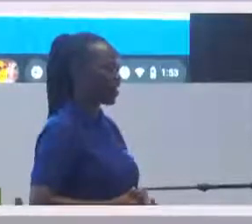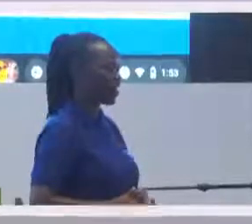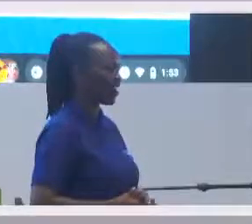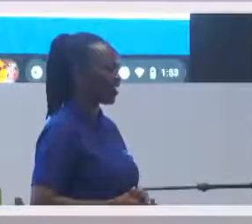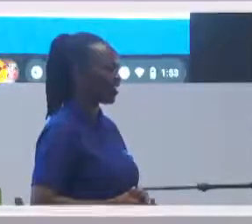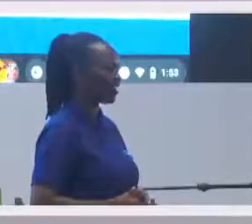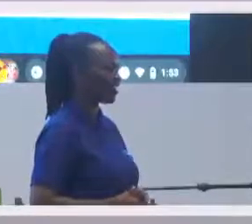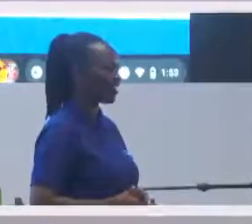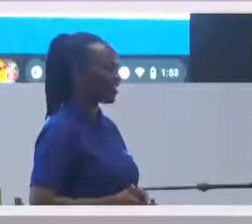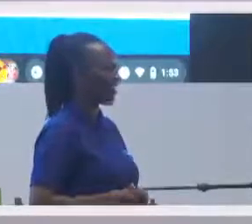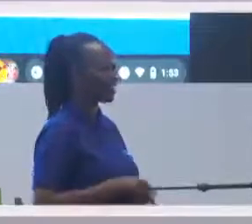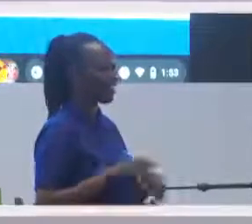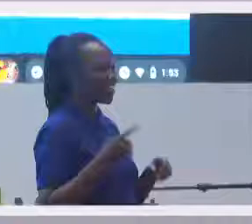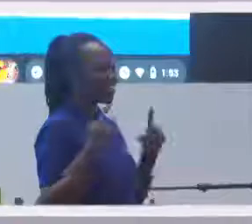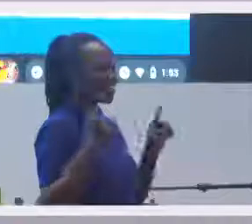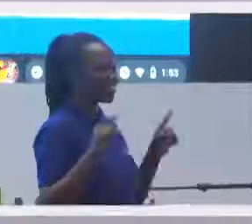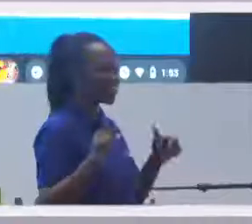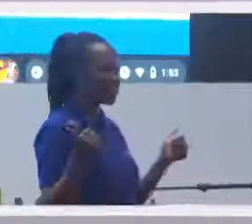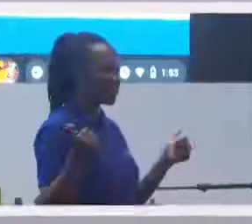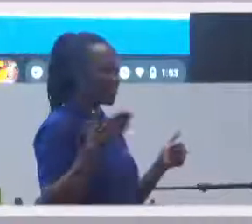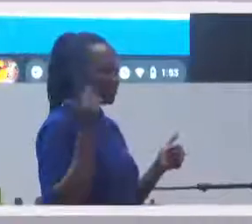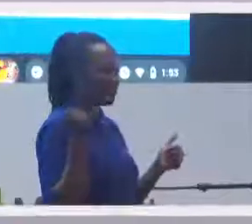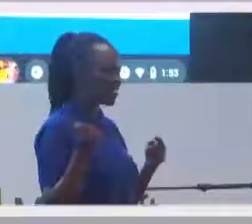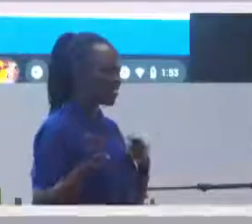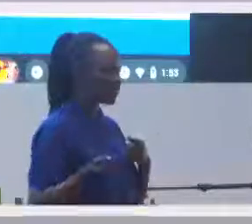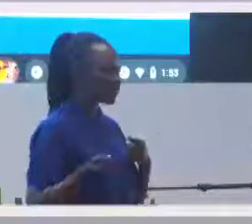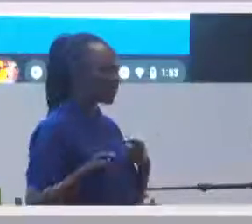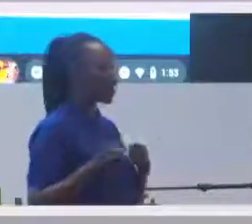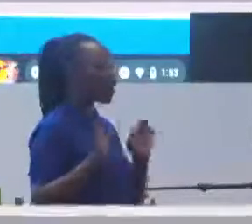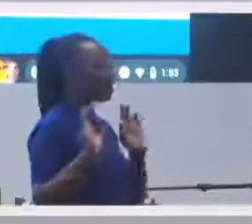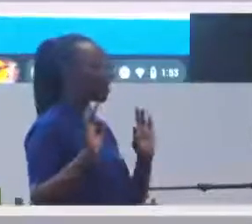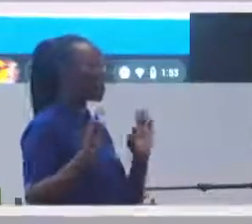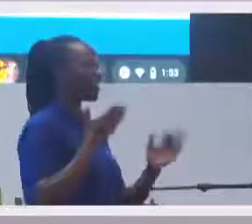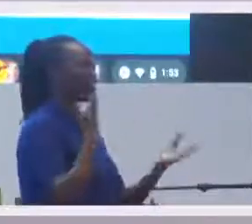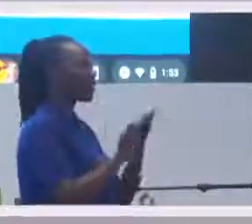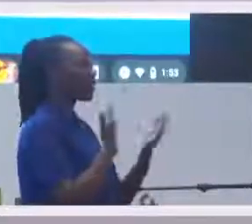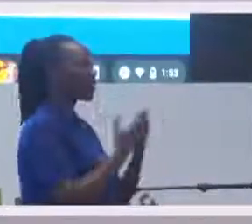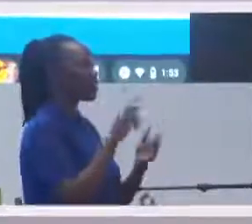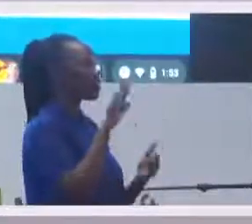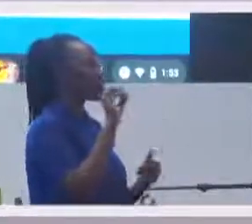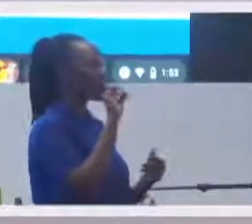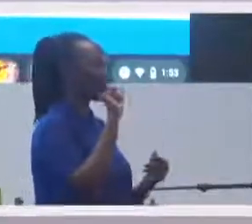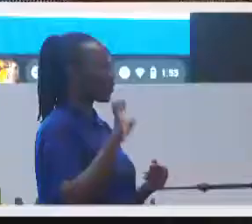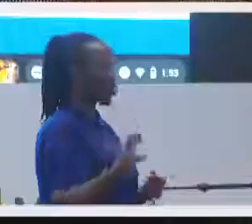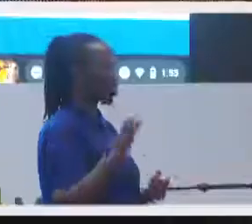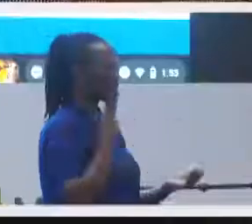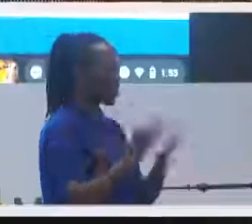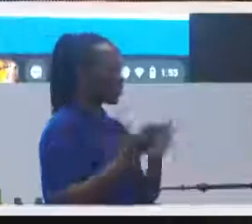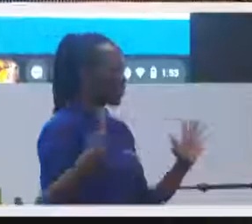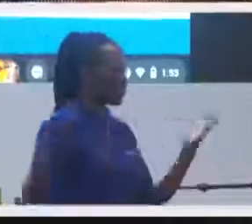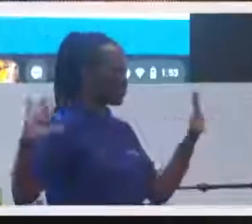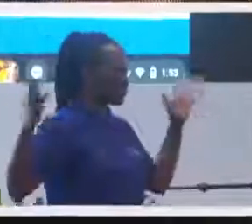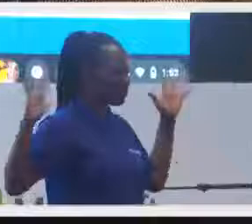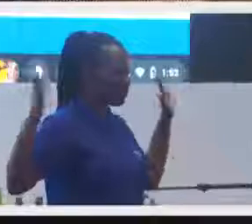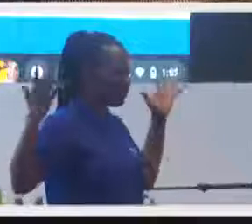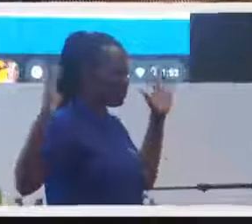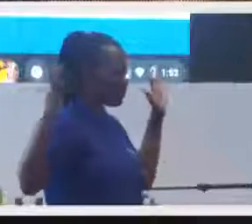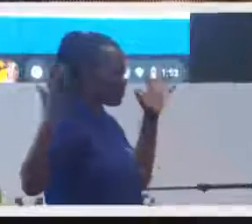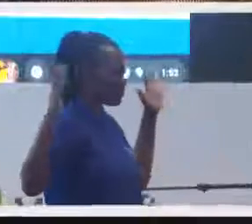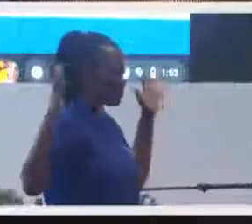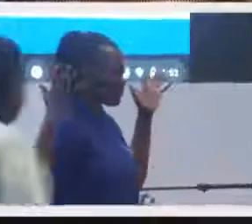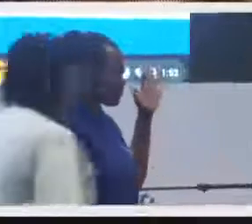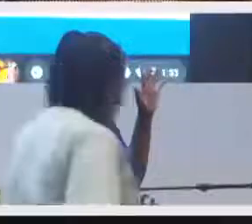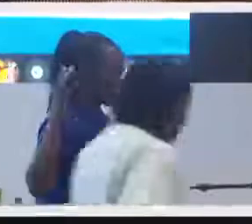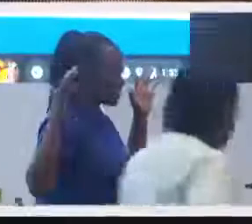It came out right, correct. That's correct. All right, great. Thanks so much, Rosie, and for your help. And